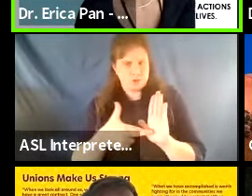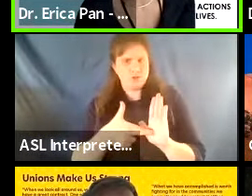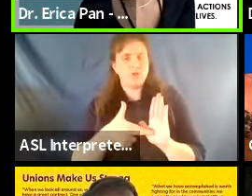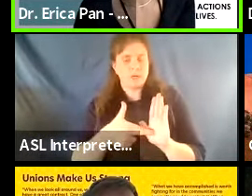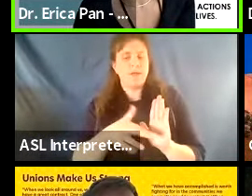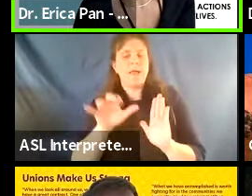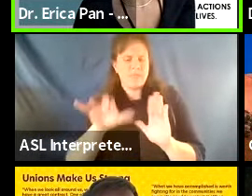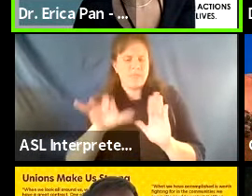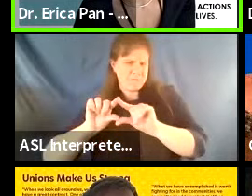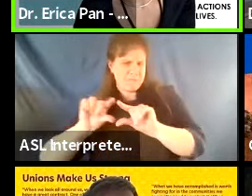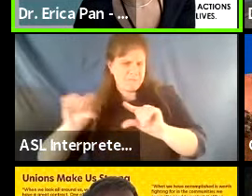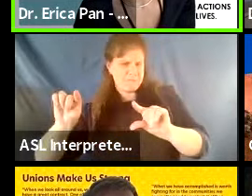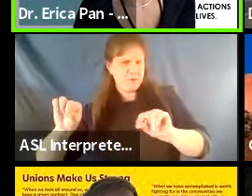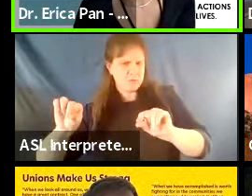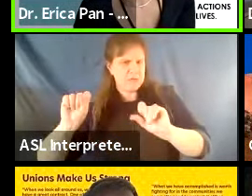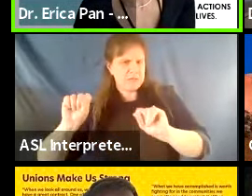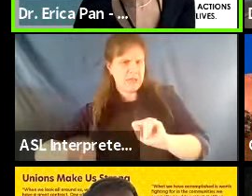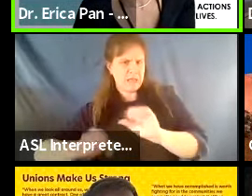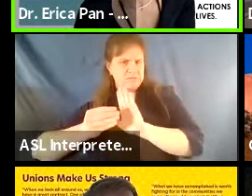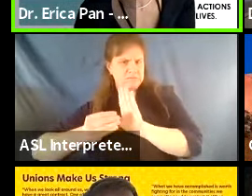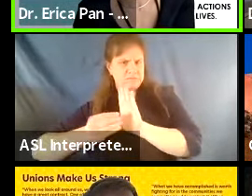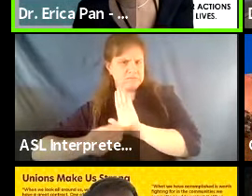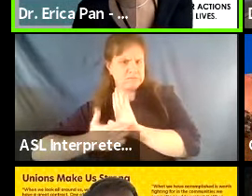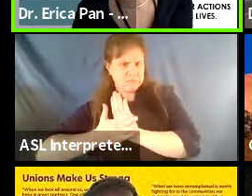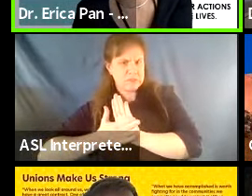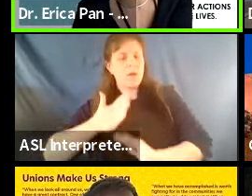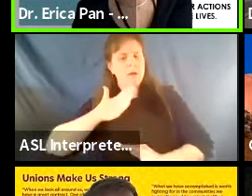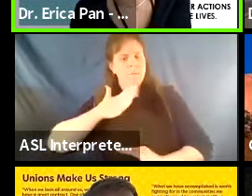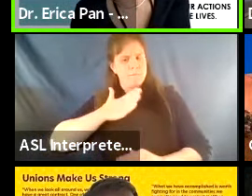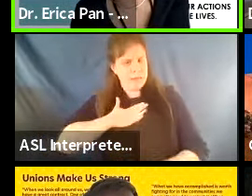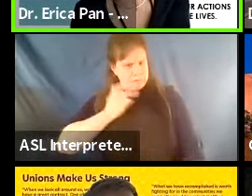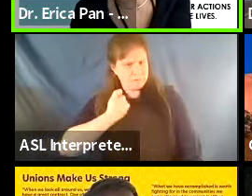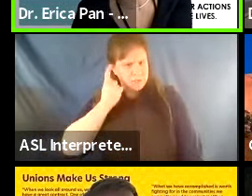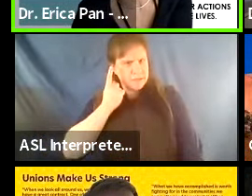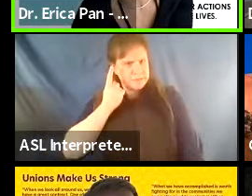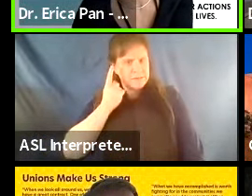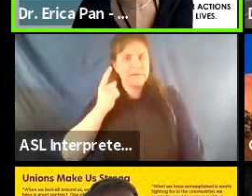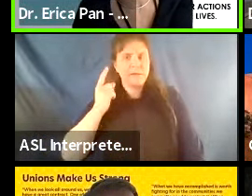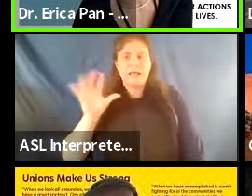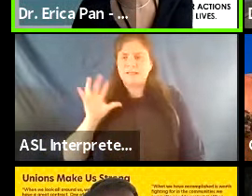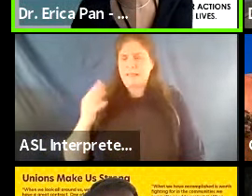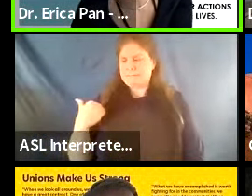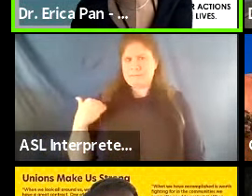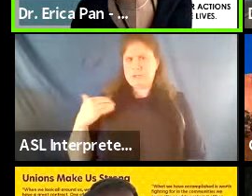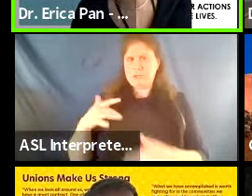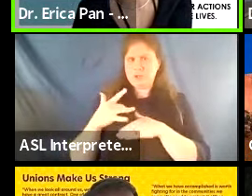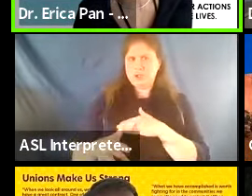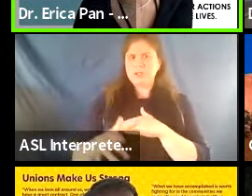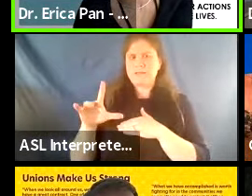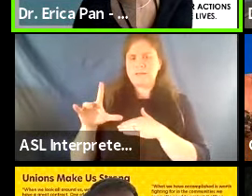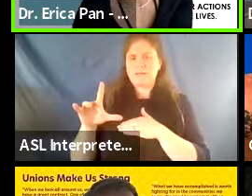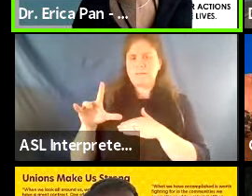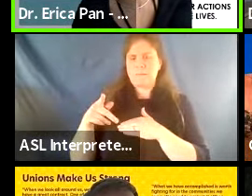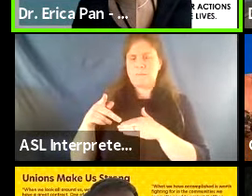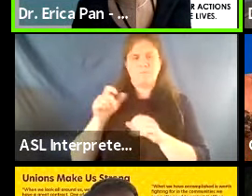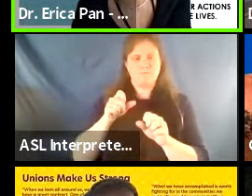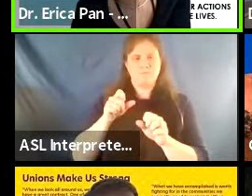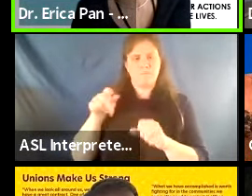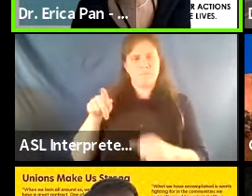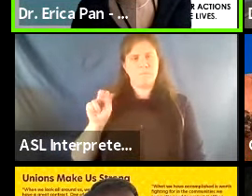I think my initial understanding is like early on in the pandemic, there's a lot of missing data, but we are definitely